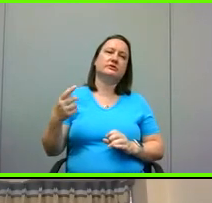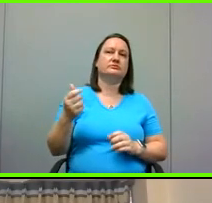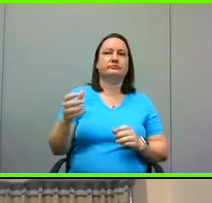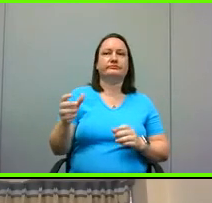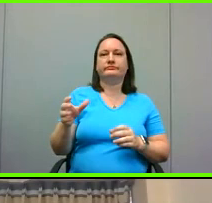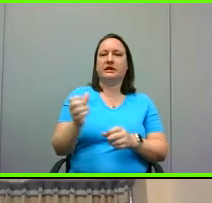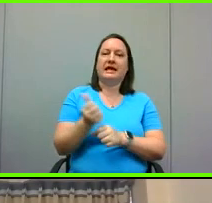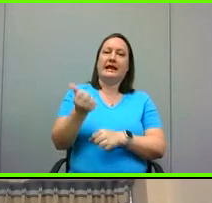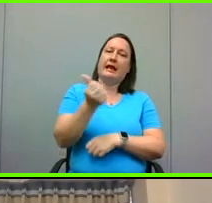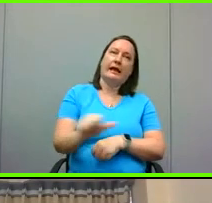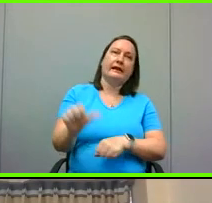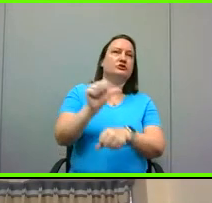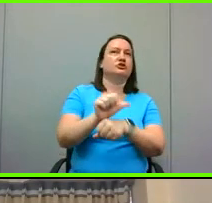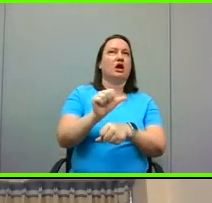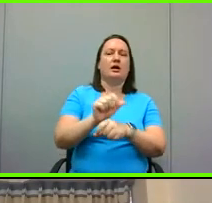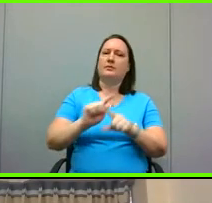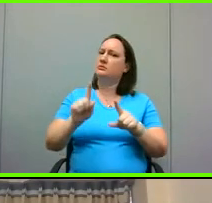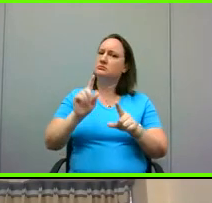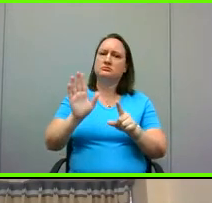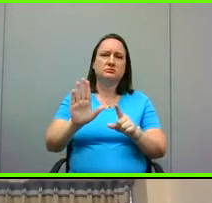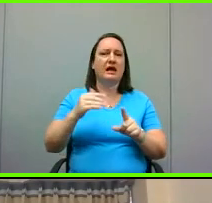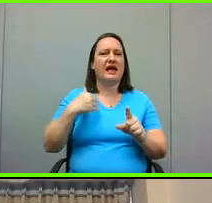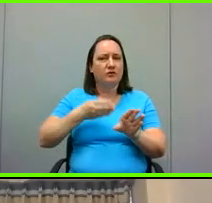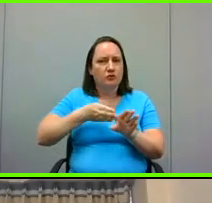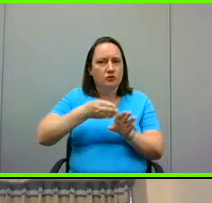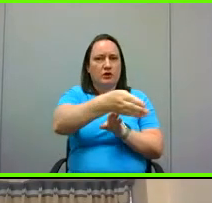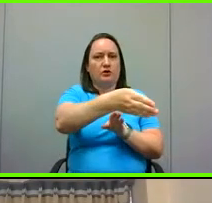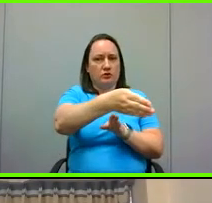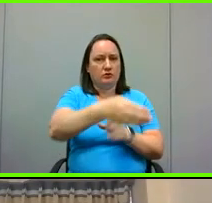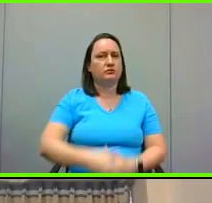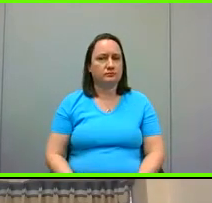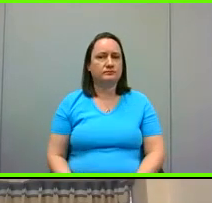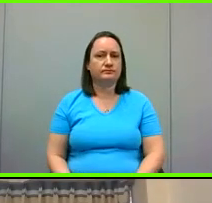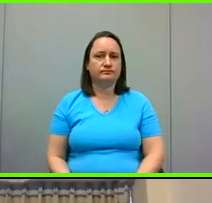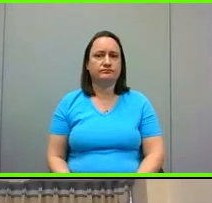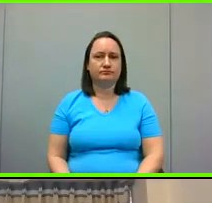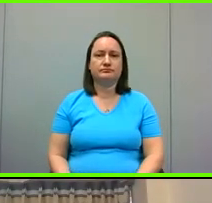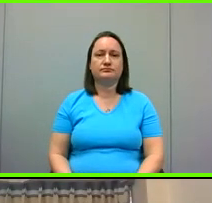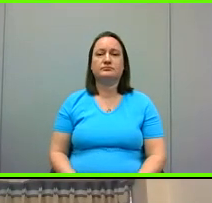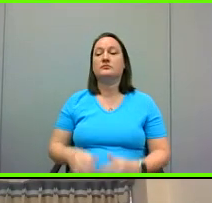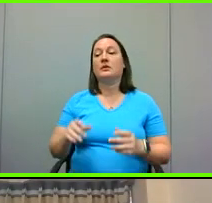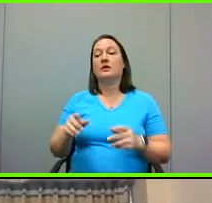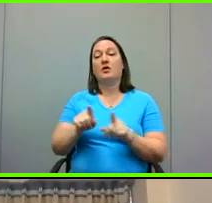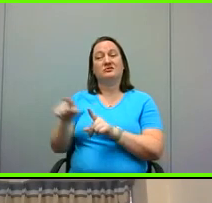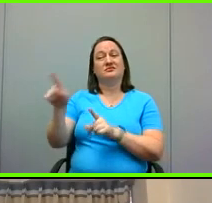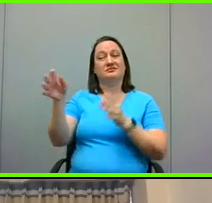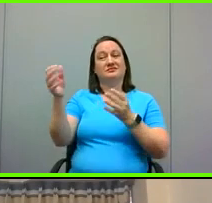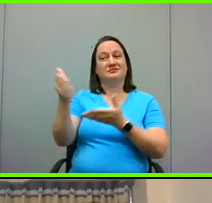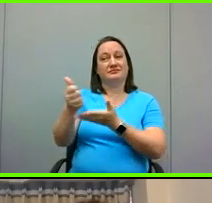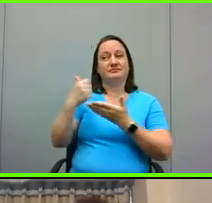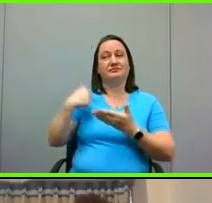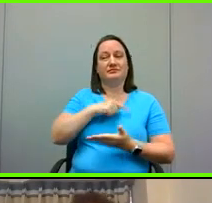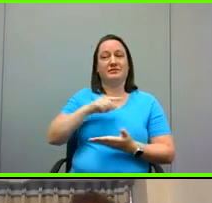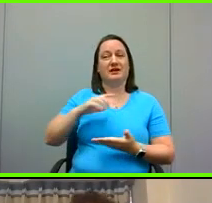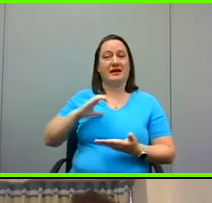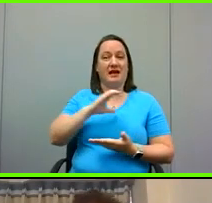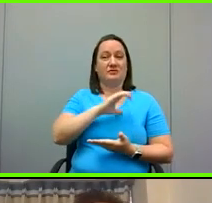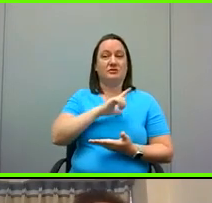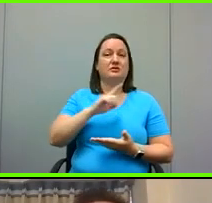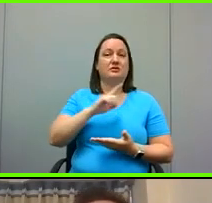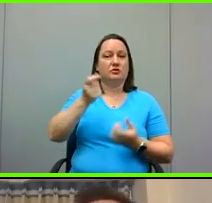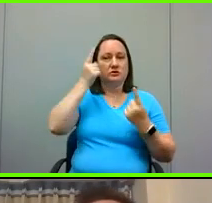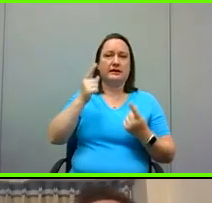also have a career pathway. And then finally, helping the council to understand accountability and measures that